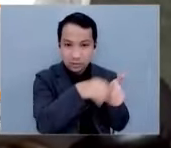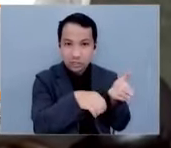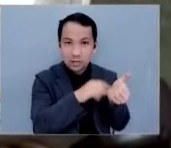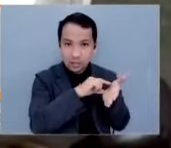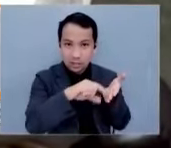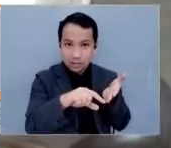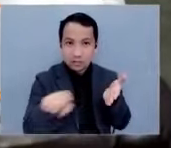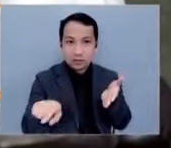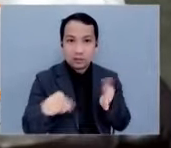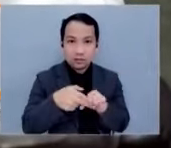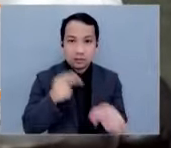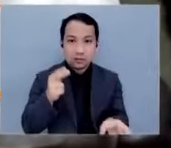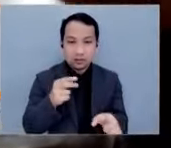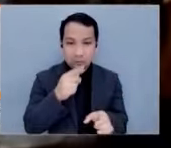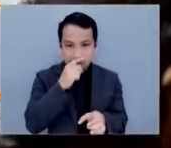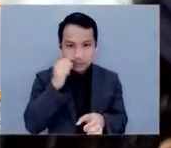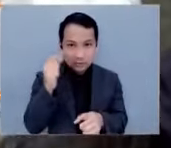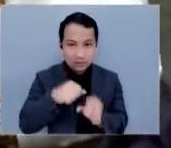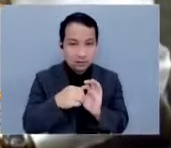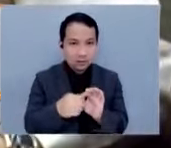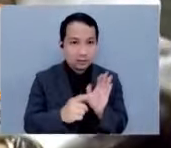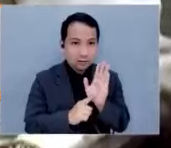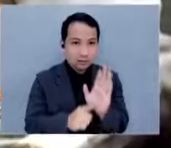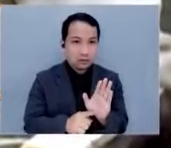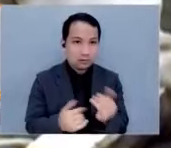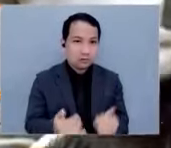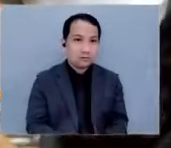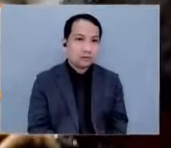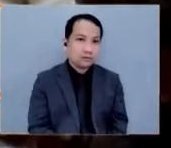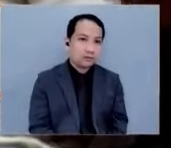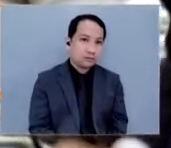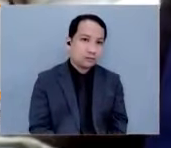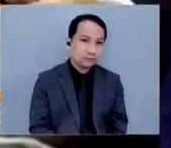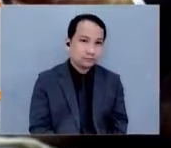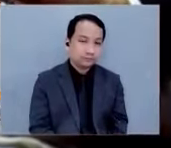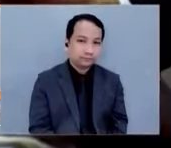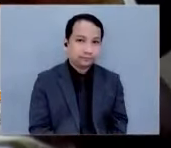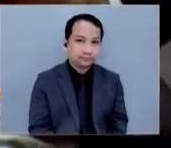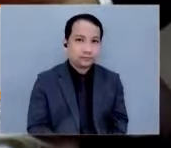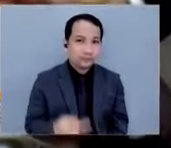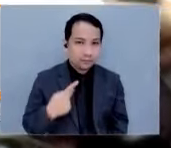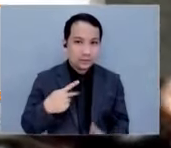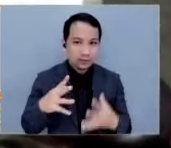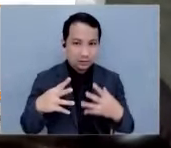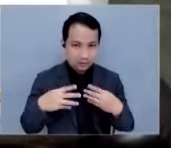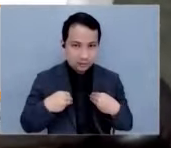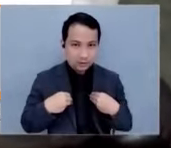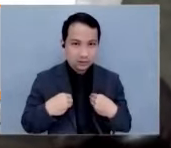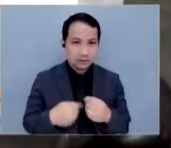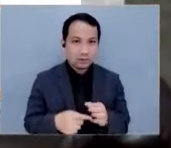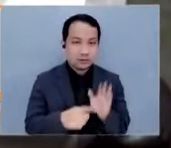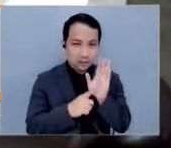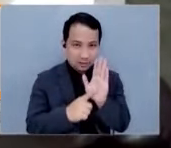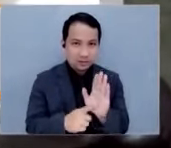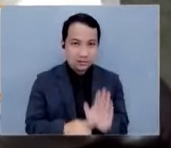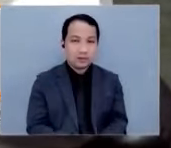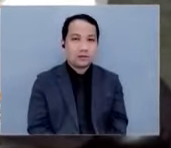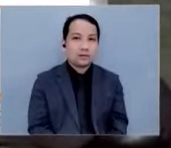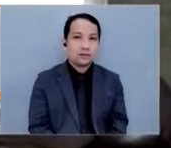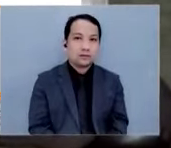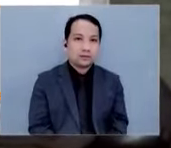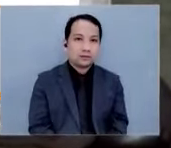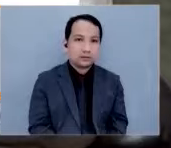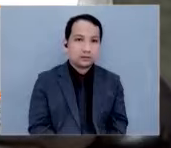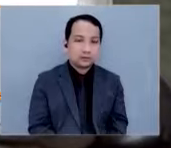withdraw your sponsorship? Please show it now. If you are accepting the challenge, could you tell us where